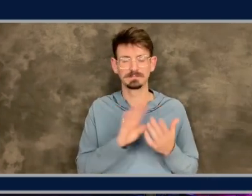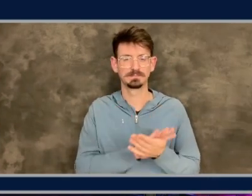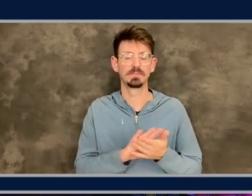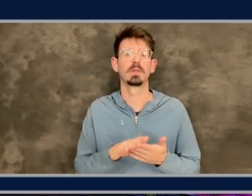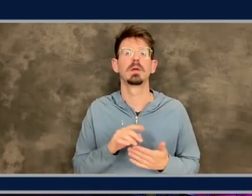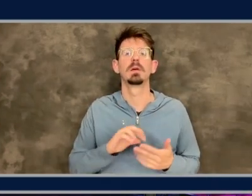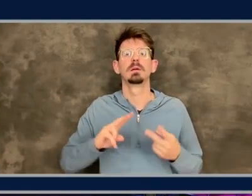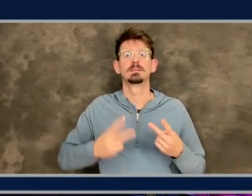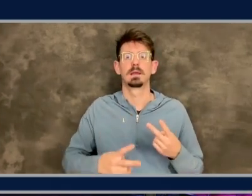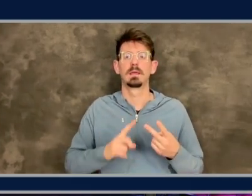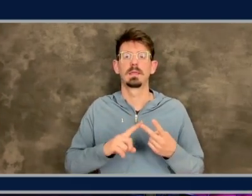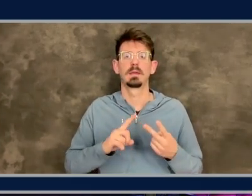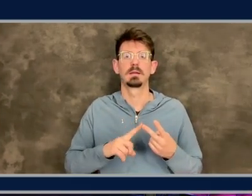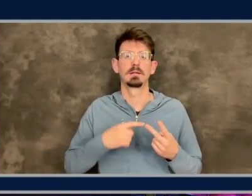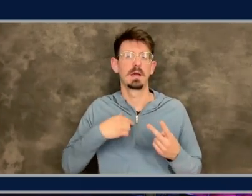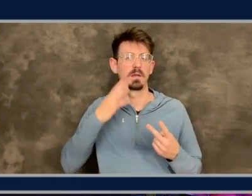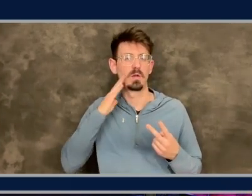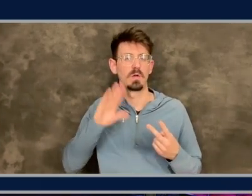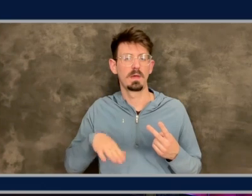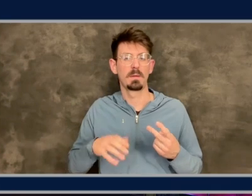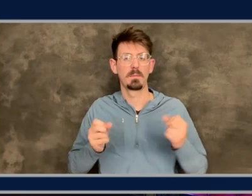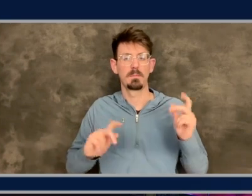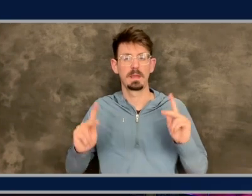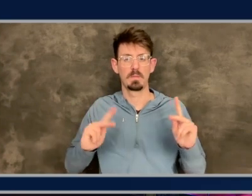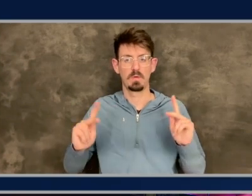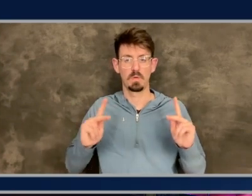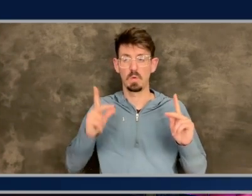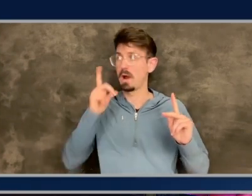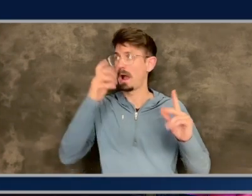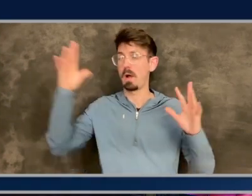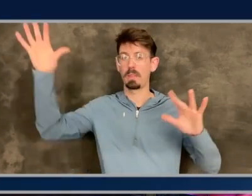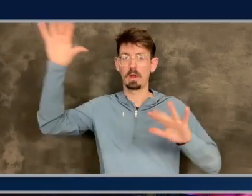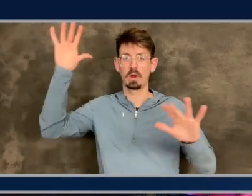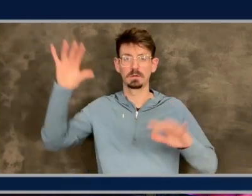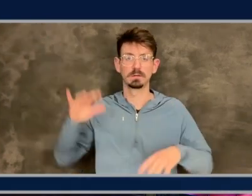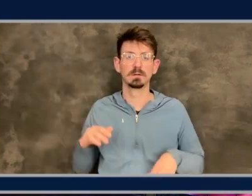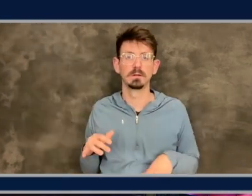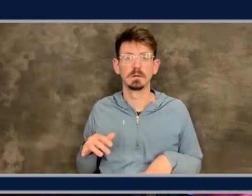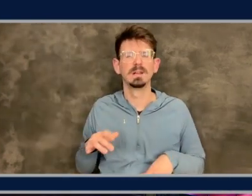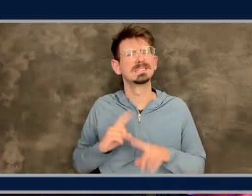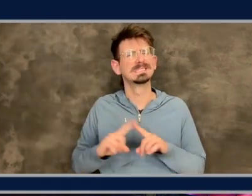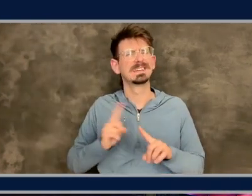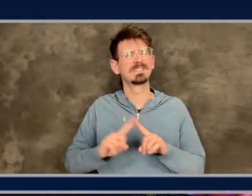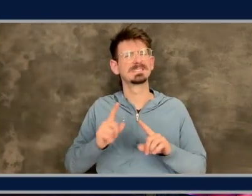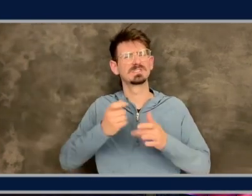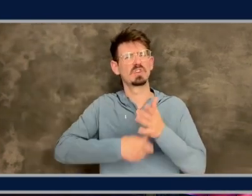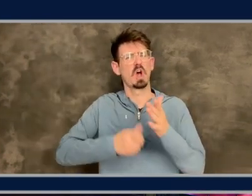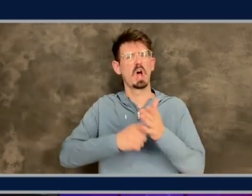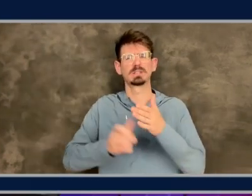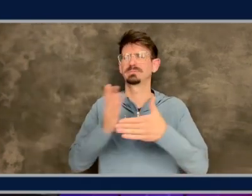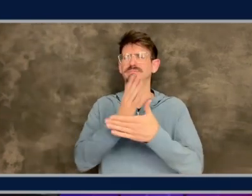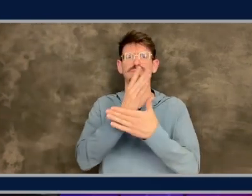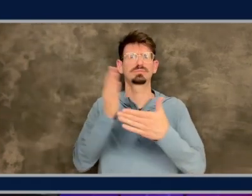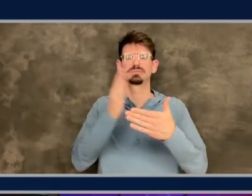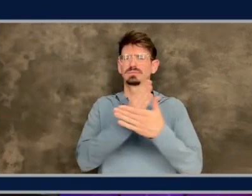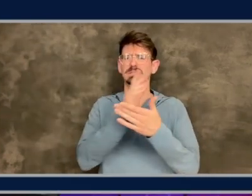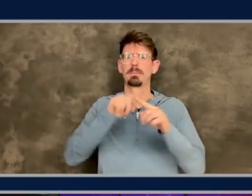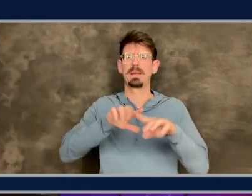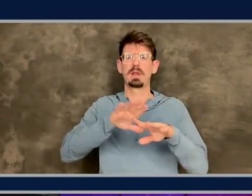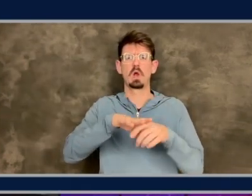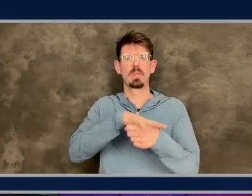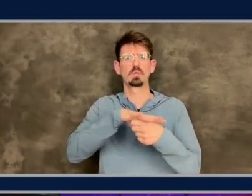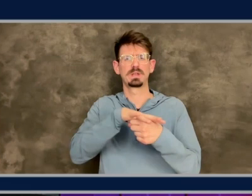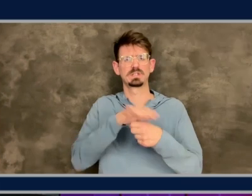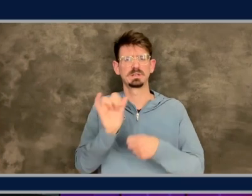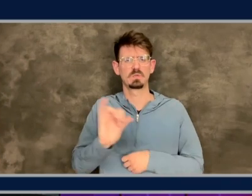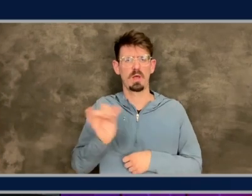I know that, for people that are out there, there are differences between costs in certain regions and things like that as well. So, if you